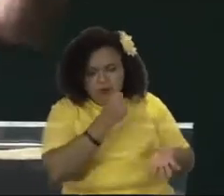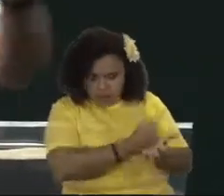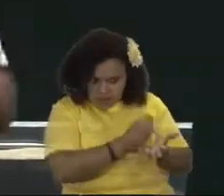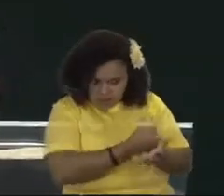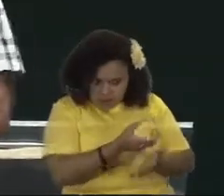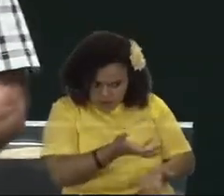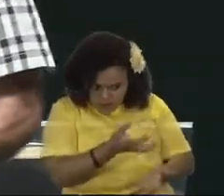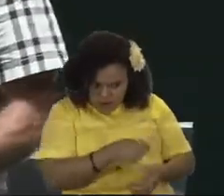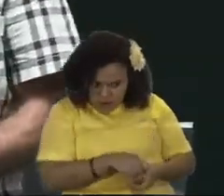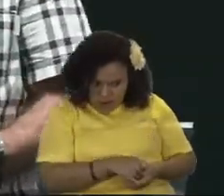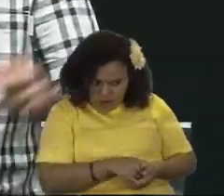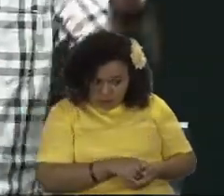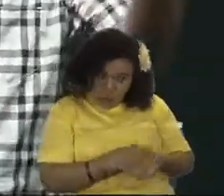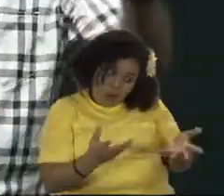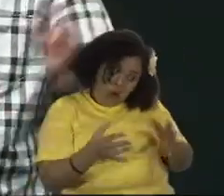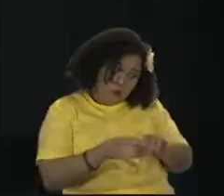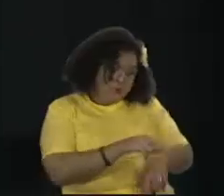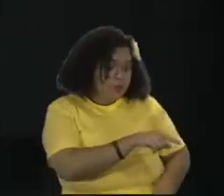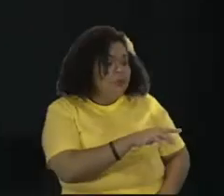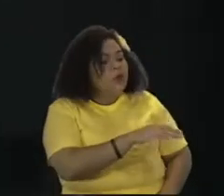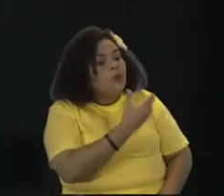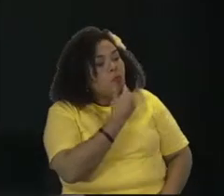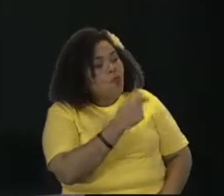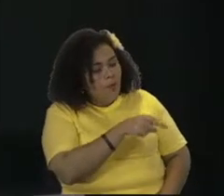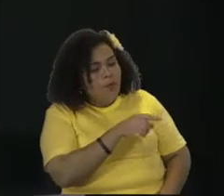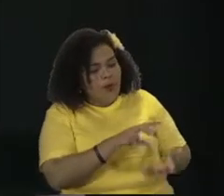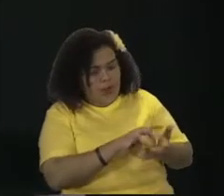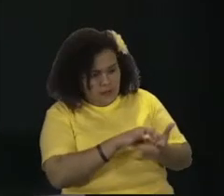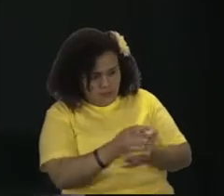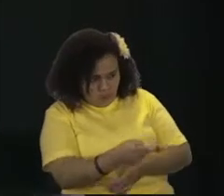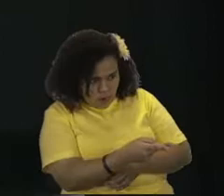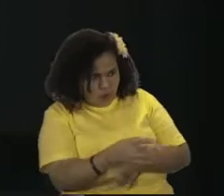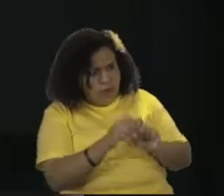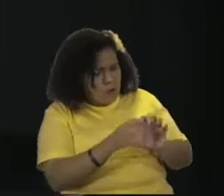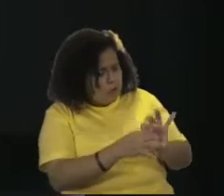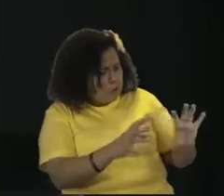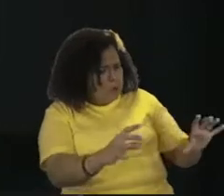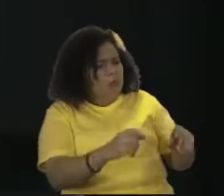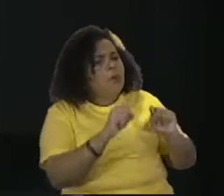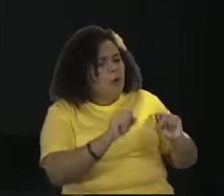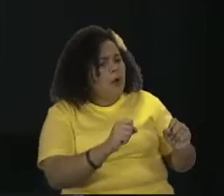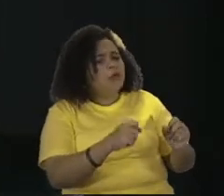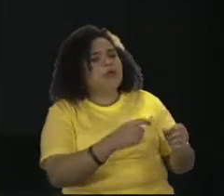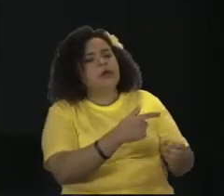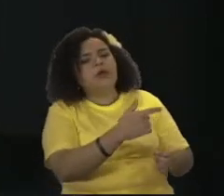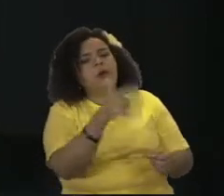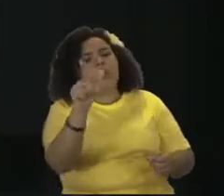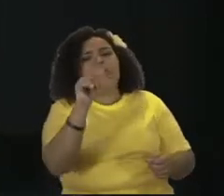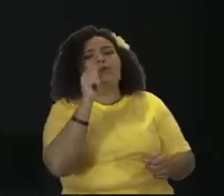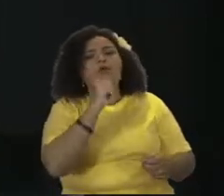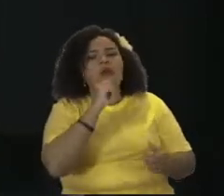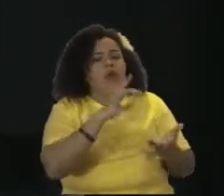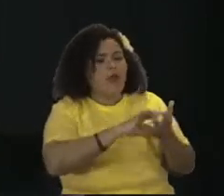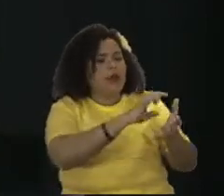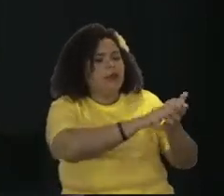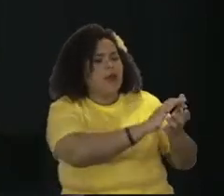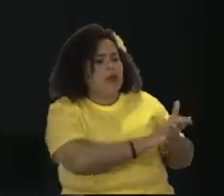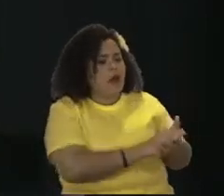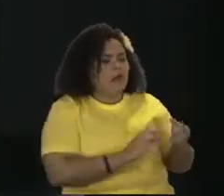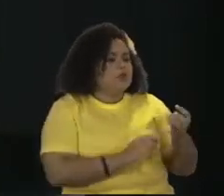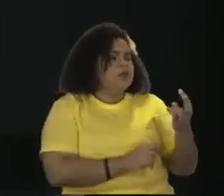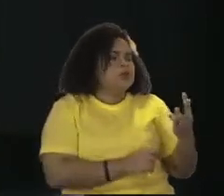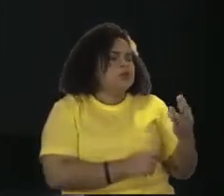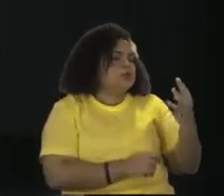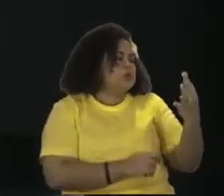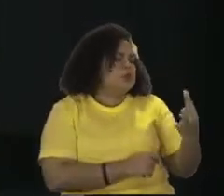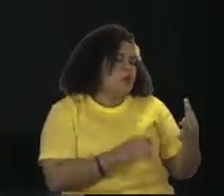husband, feel free to, you can marry many others. And then she told me, no, but if